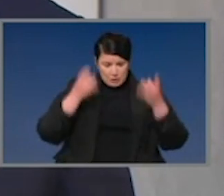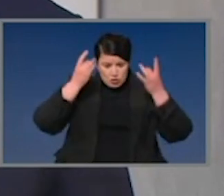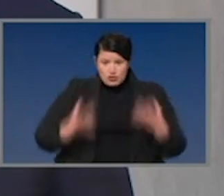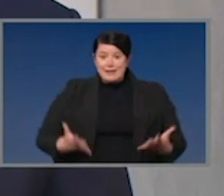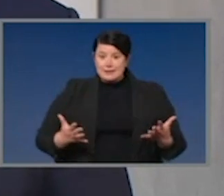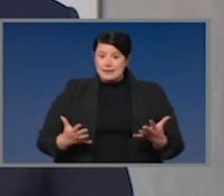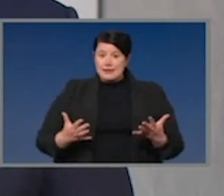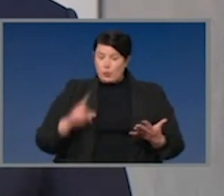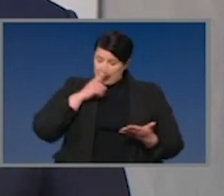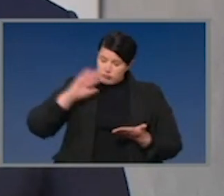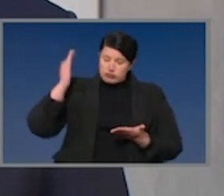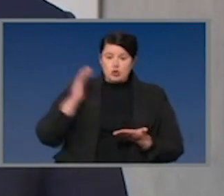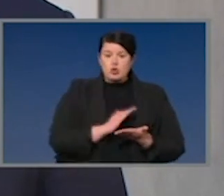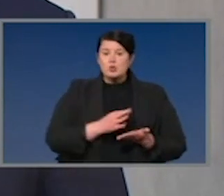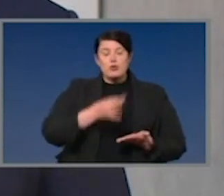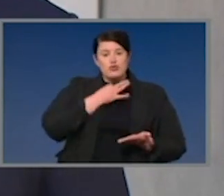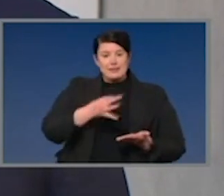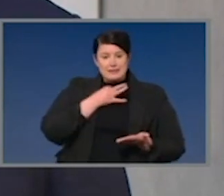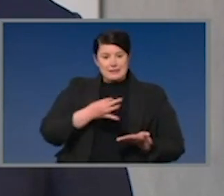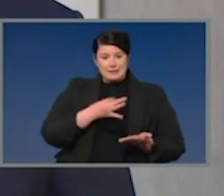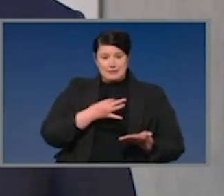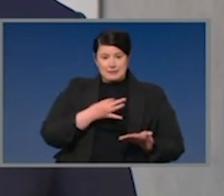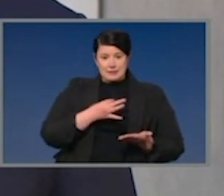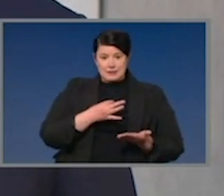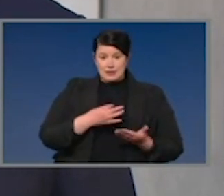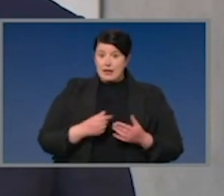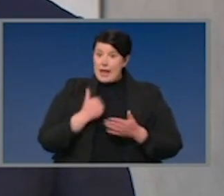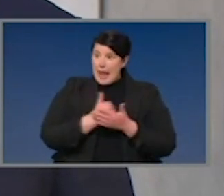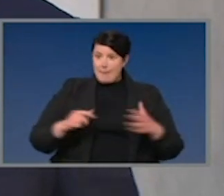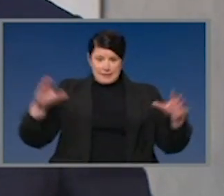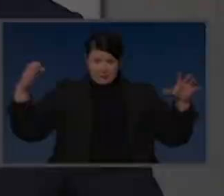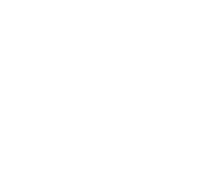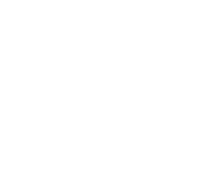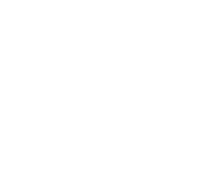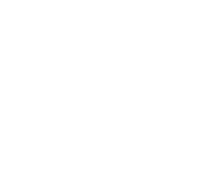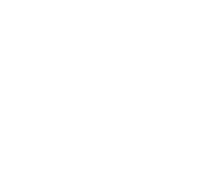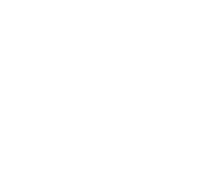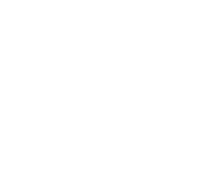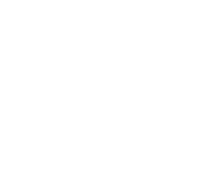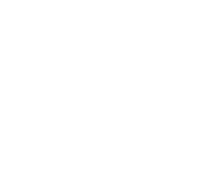been able to mitigate, we've been able to prevent the worst of the impacts of this crisis wherever possible.